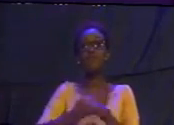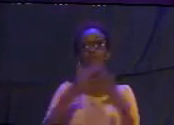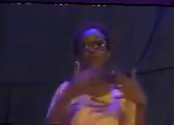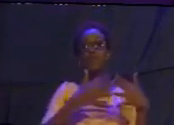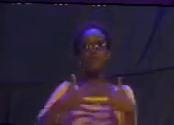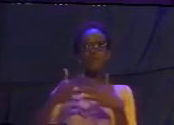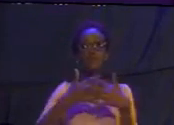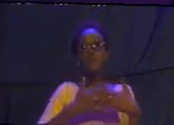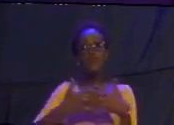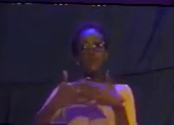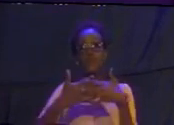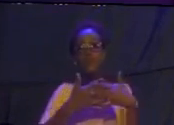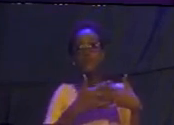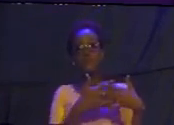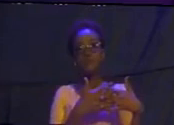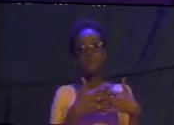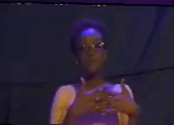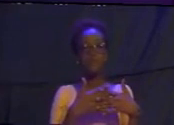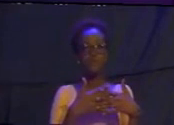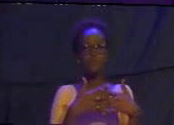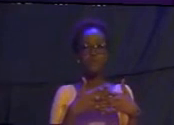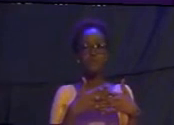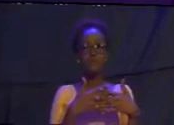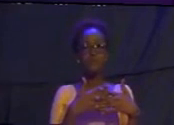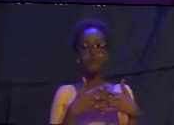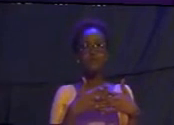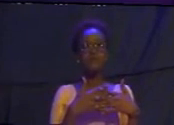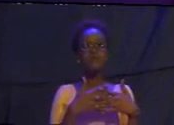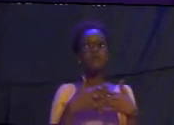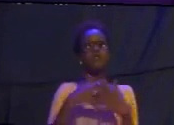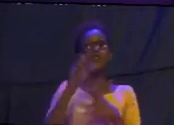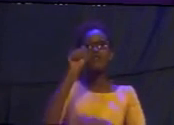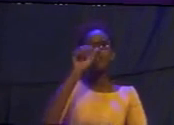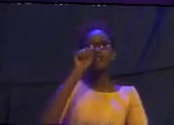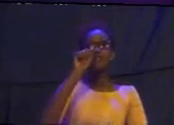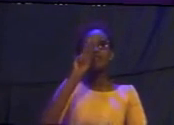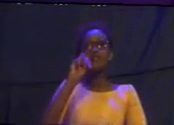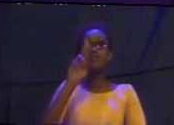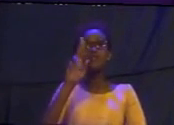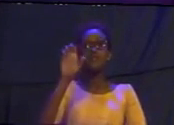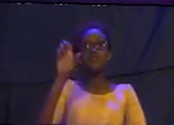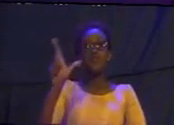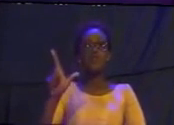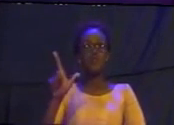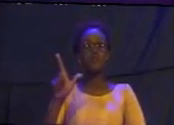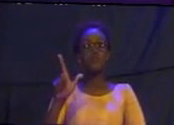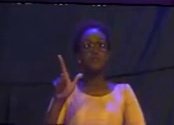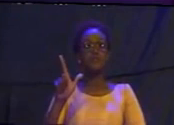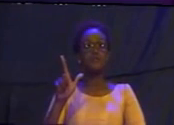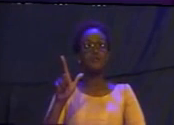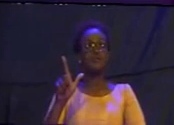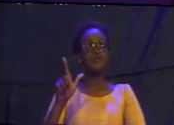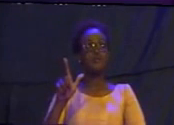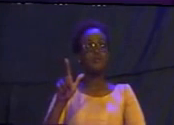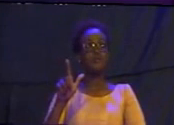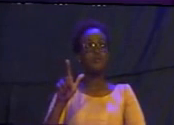We have the brethren from the United States of America. Dr. Samuel Pipim Korante. Dr.